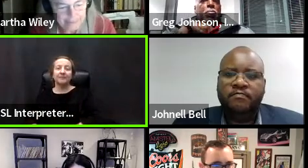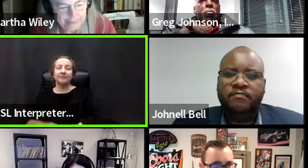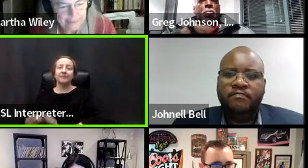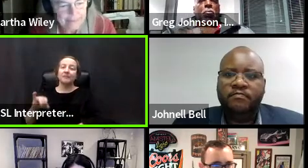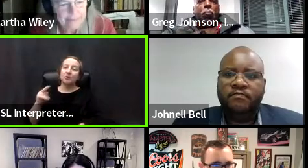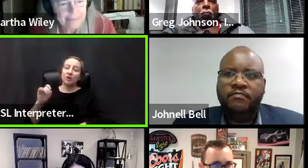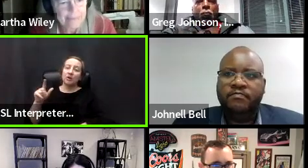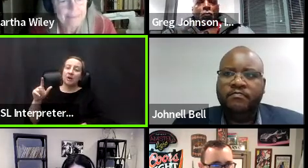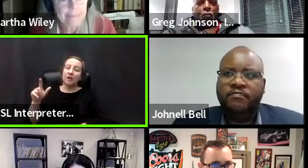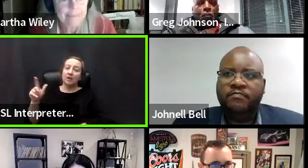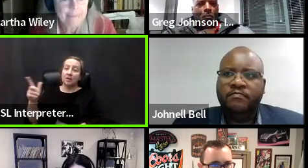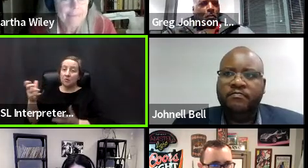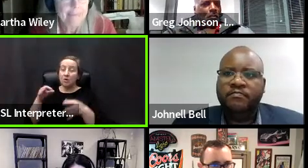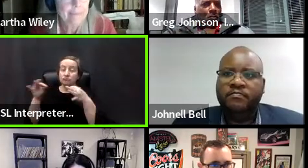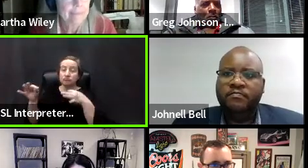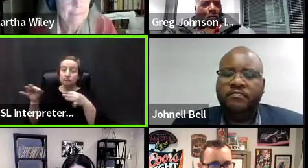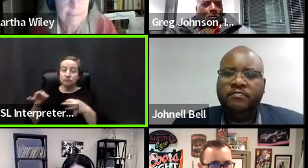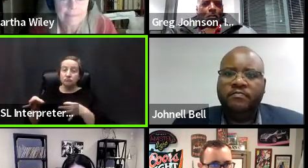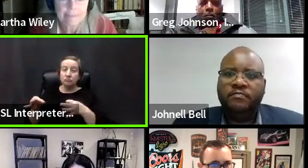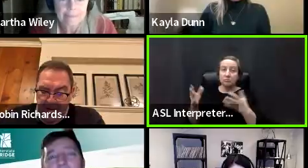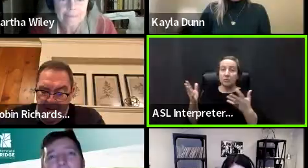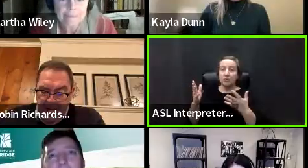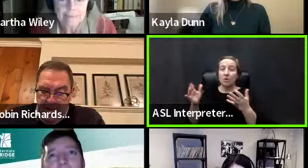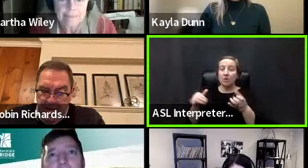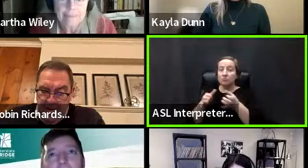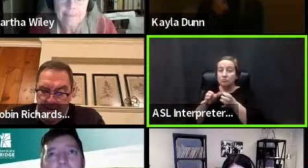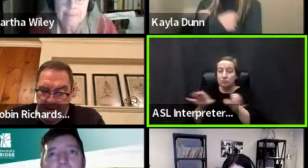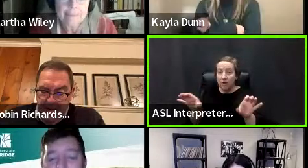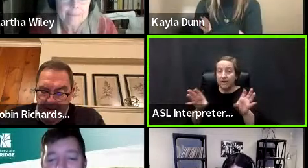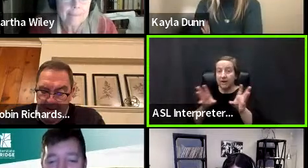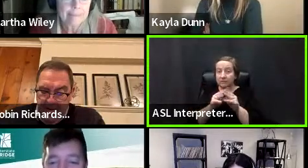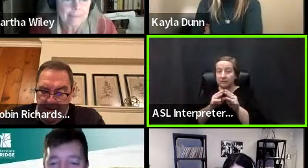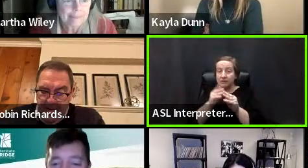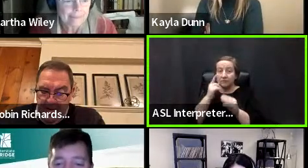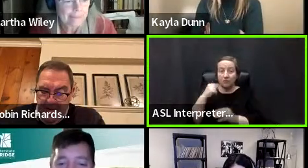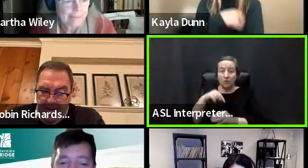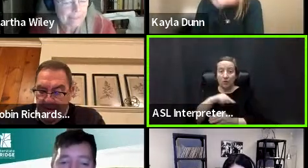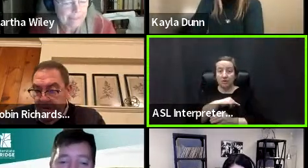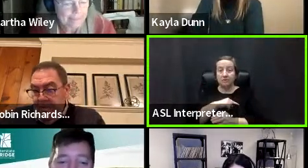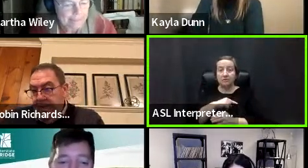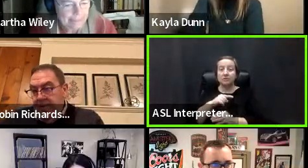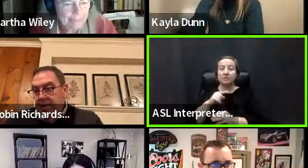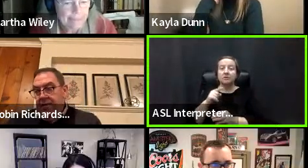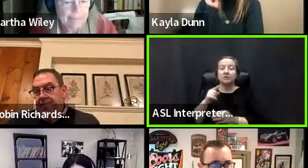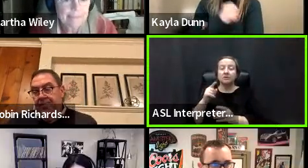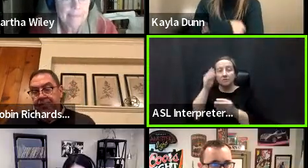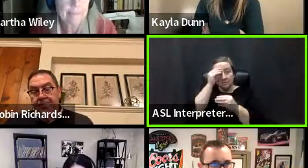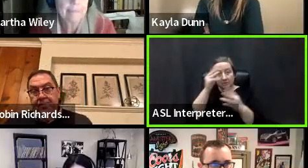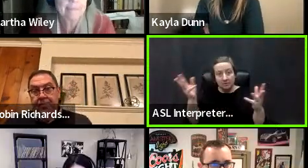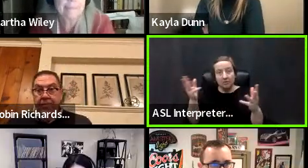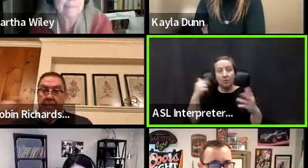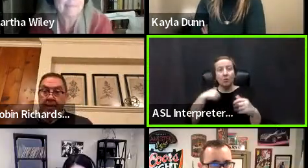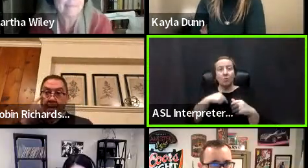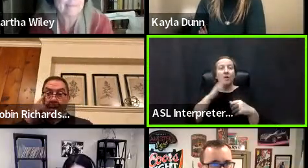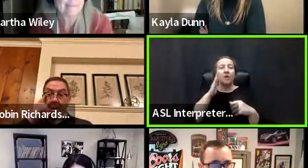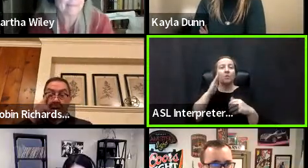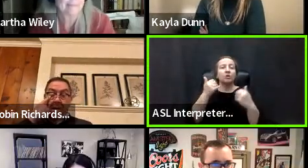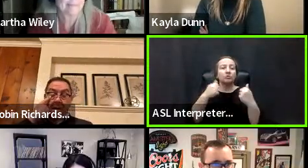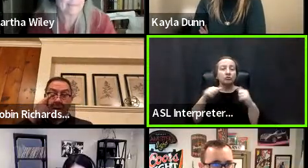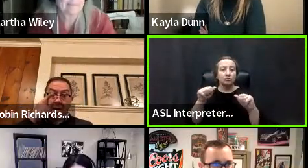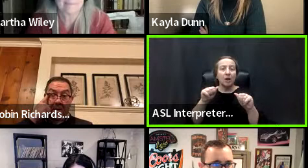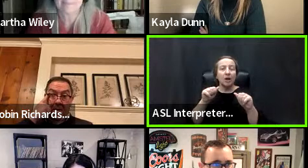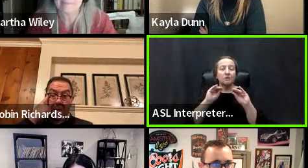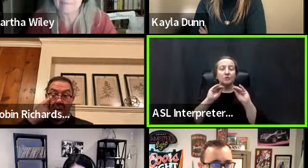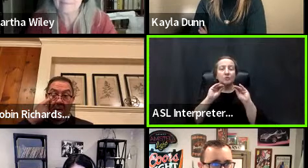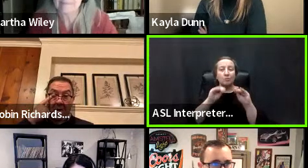Johnell, would you like to describe the breakout session for us? And just so everybody know, we are going to try and get you